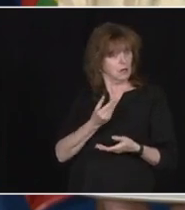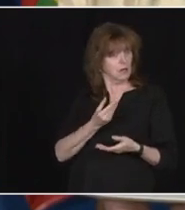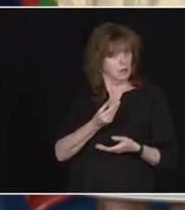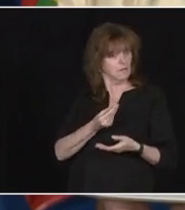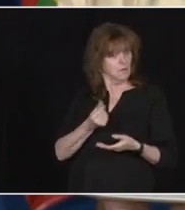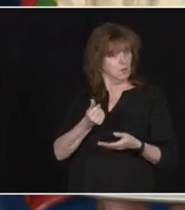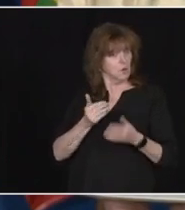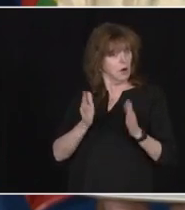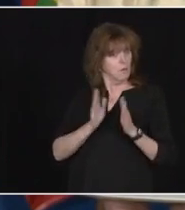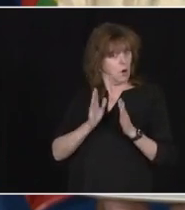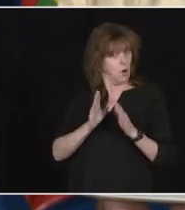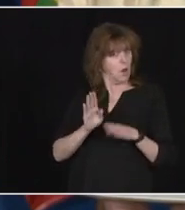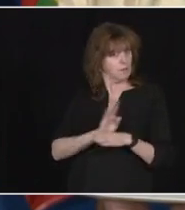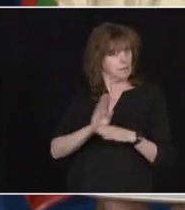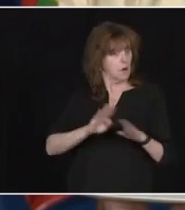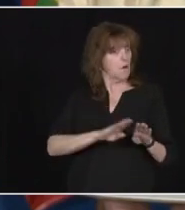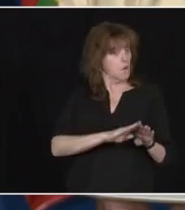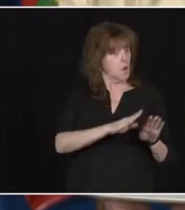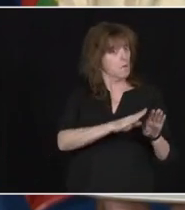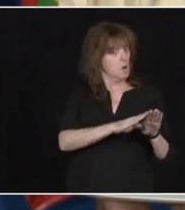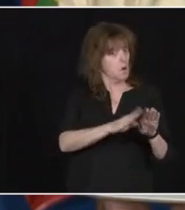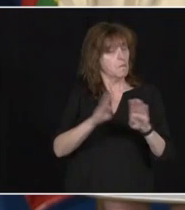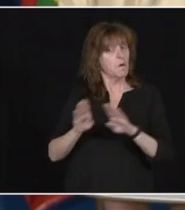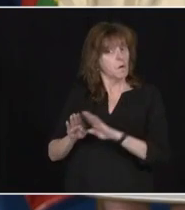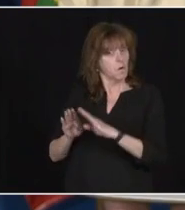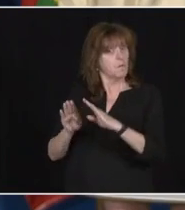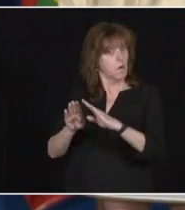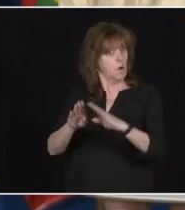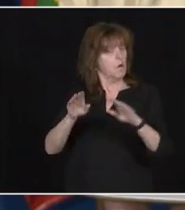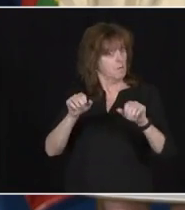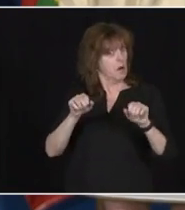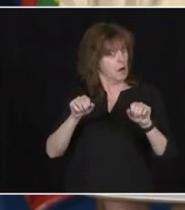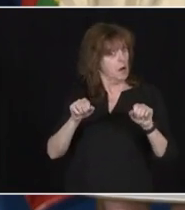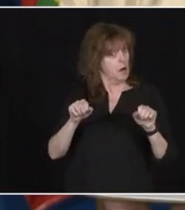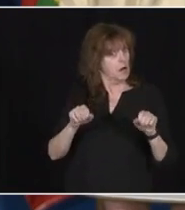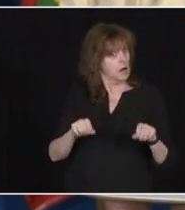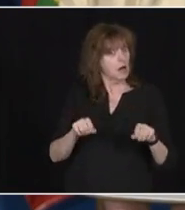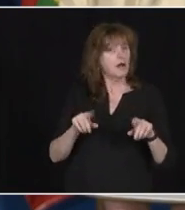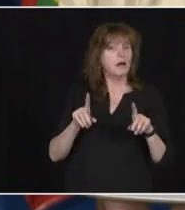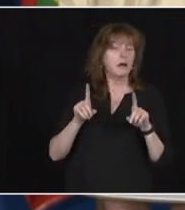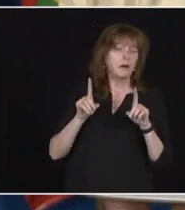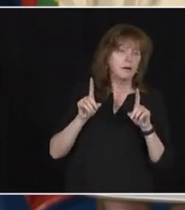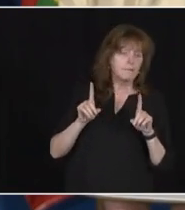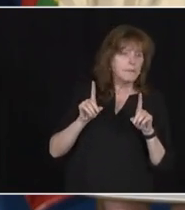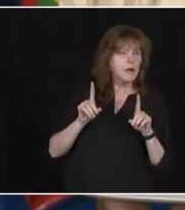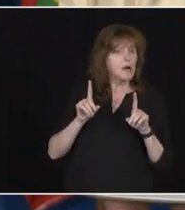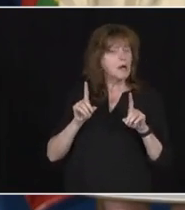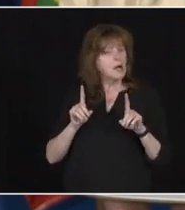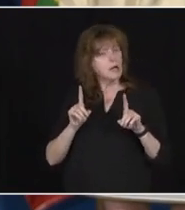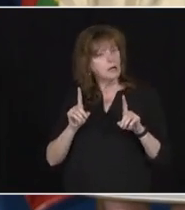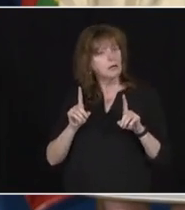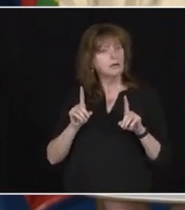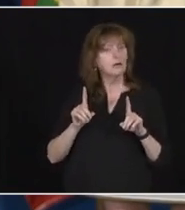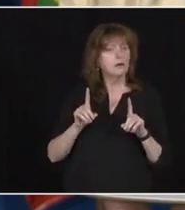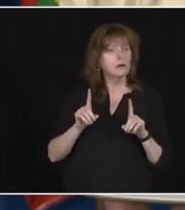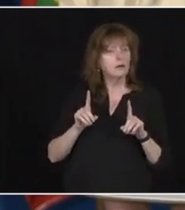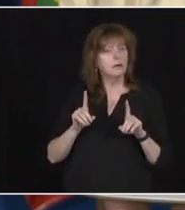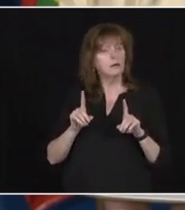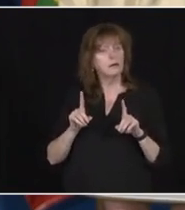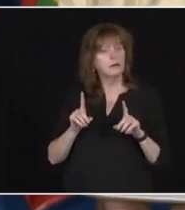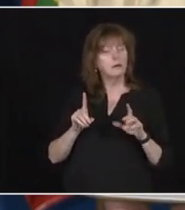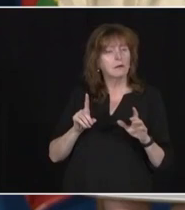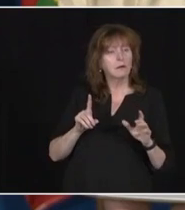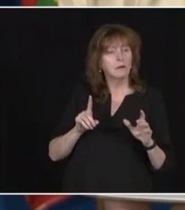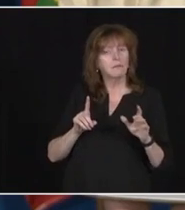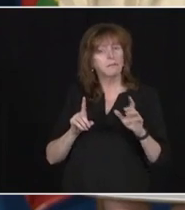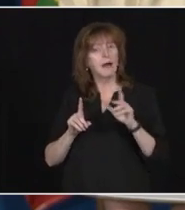reopen. But it will likely be quite some time before they see anything close to regular revenues